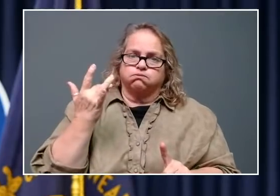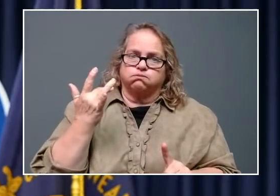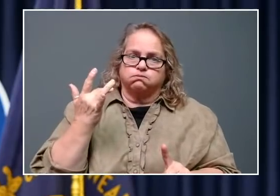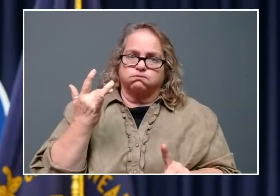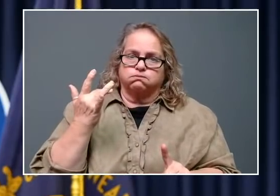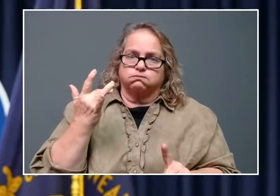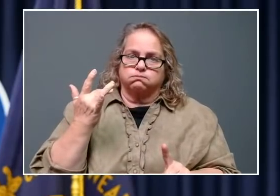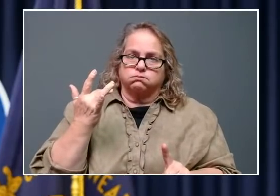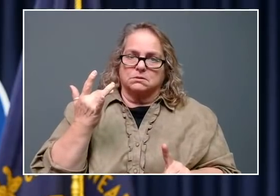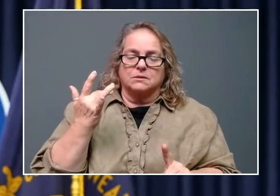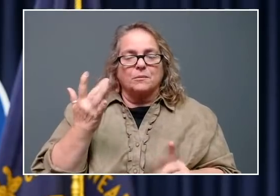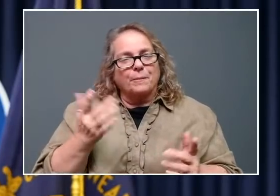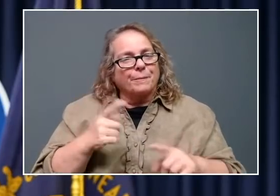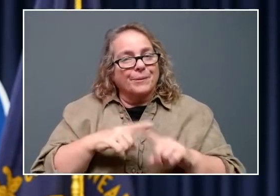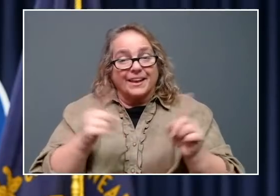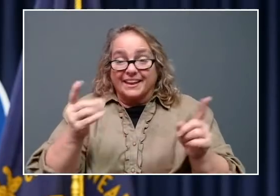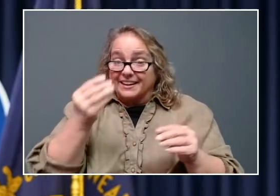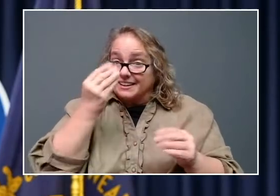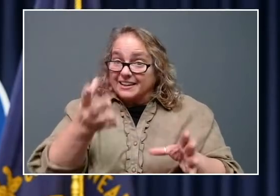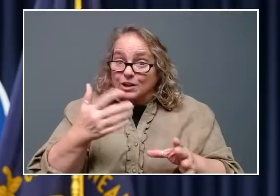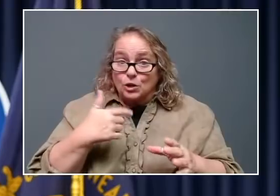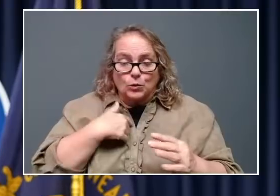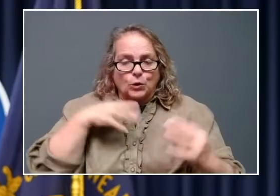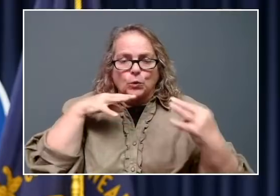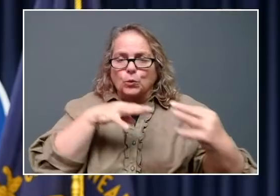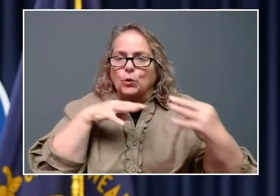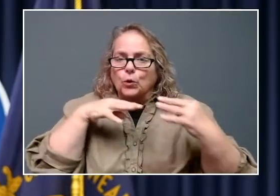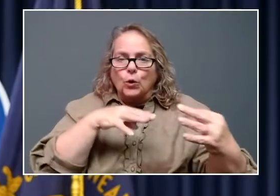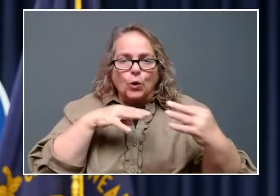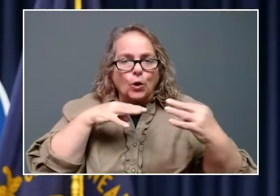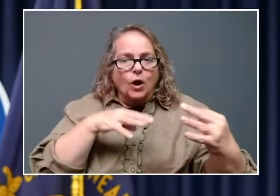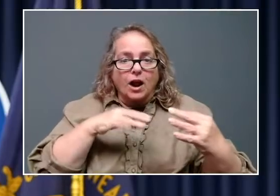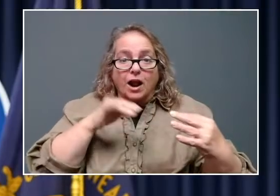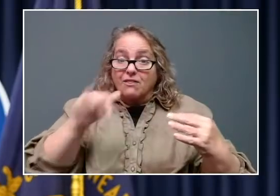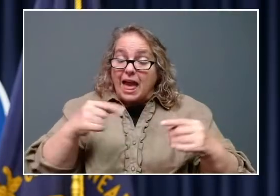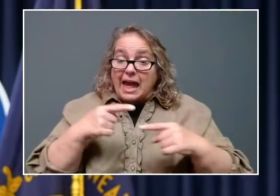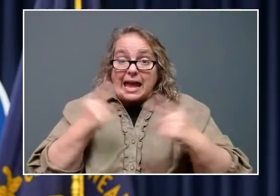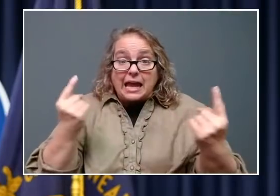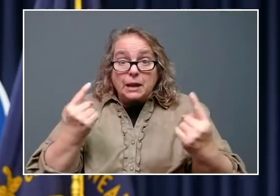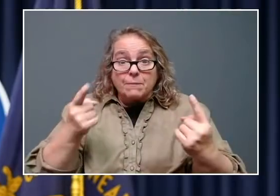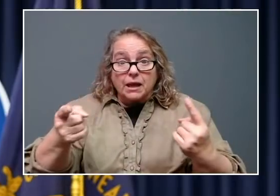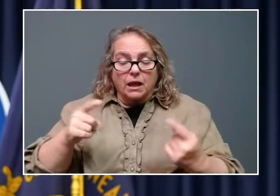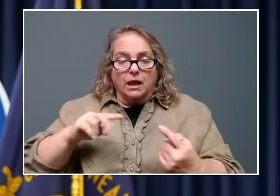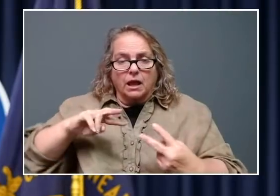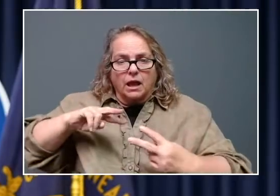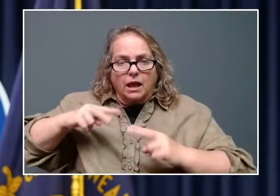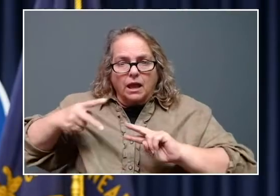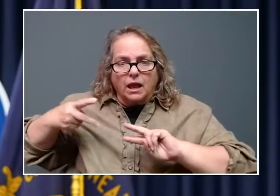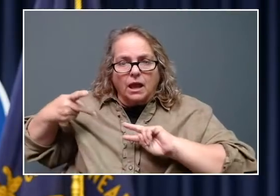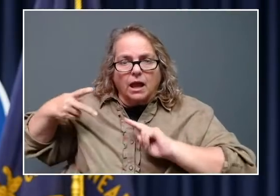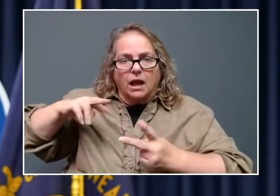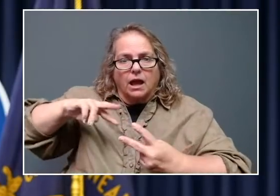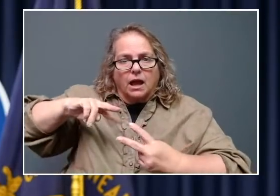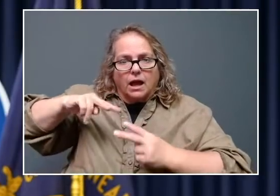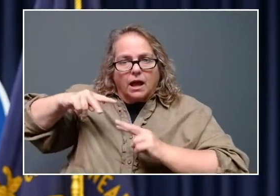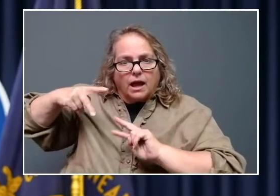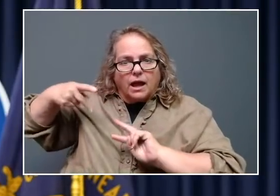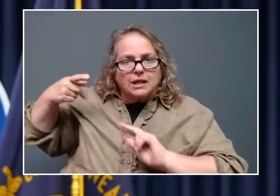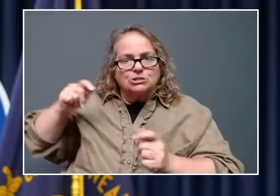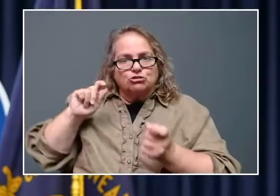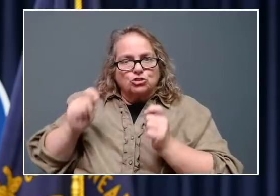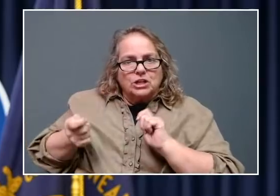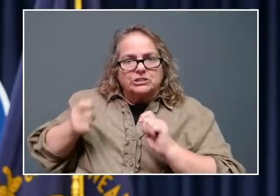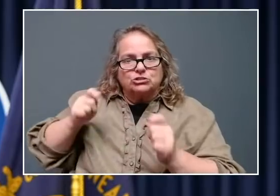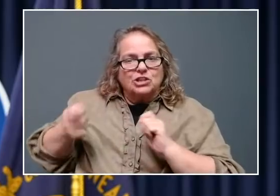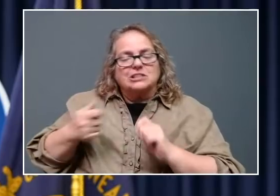at war with a complicated enemy that mutates. And Omicron has how many mutations off of it? I mean, we've got to understand that if it's